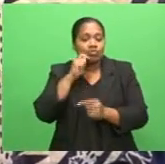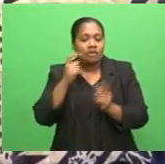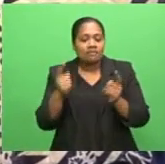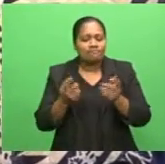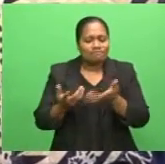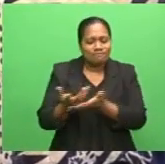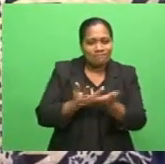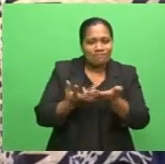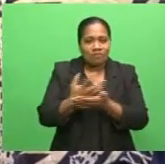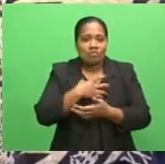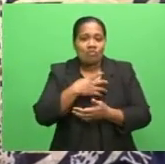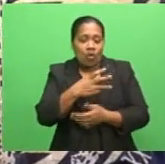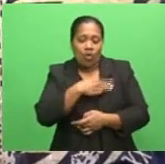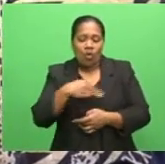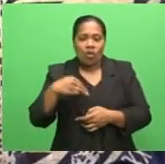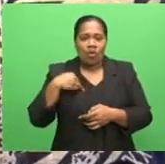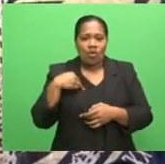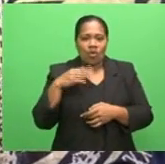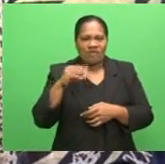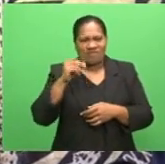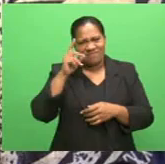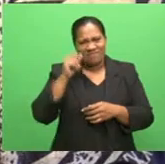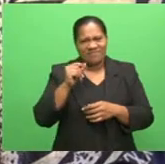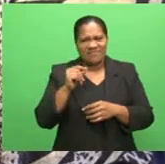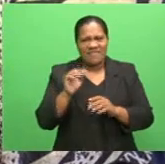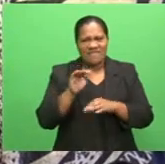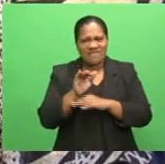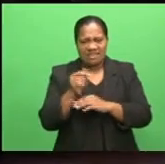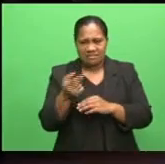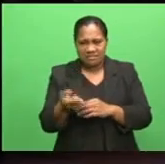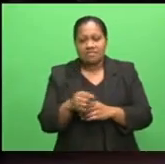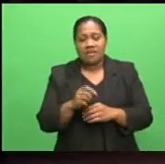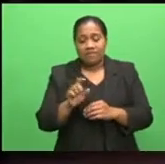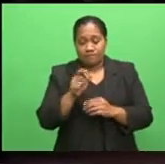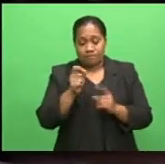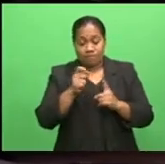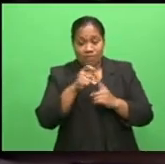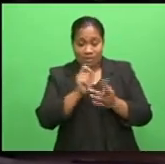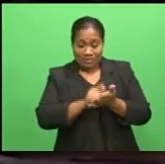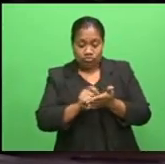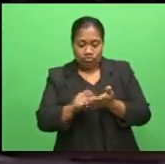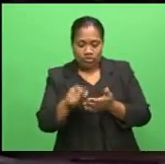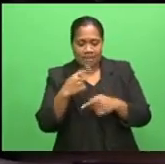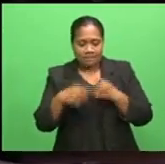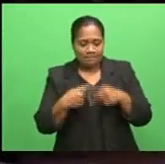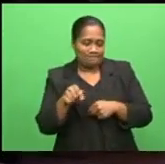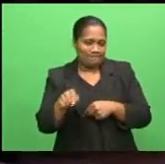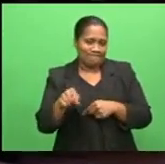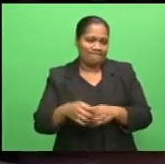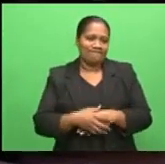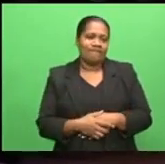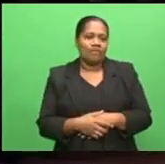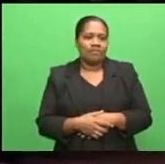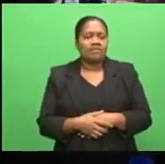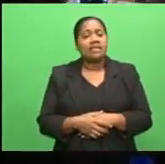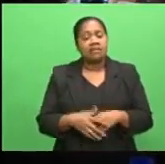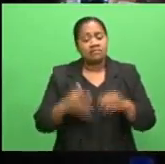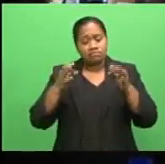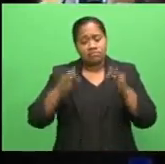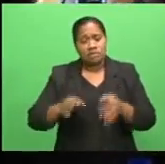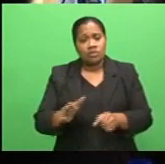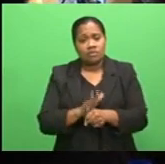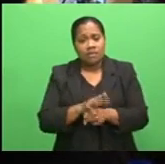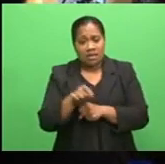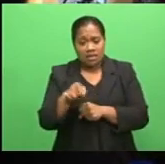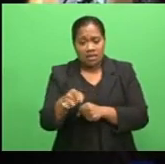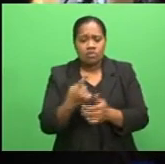the Ministry of KFS, the Permanent Secretary, in regards to that. Despite the decision made by the Council, Tunravu